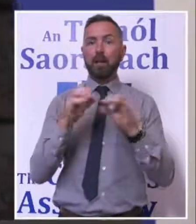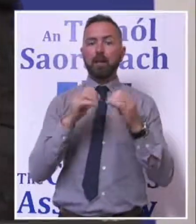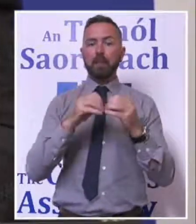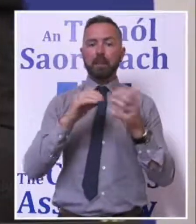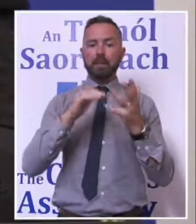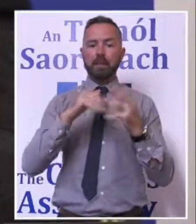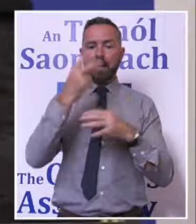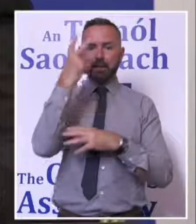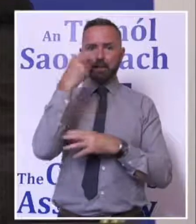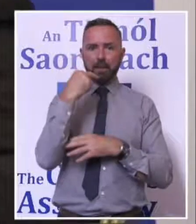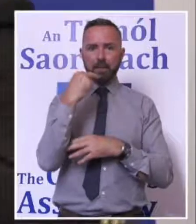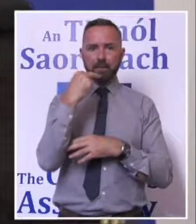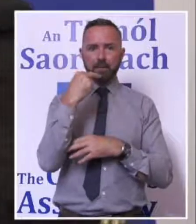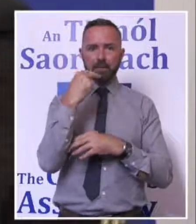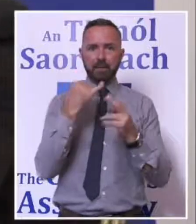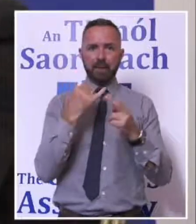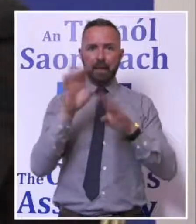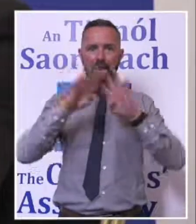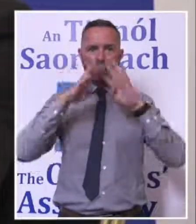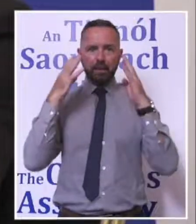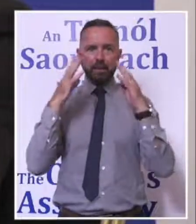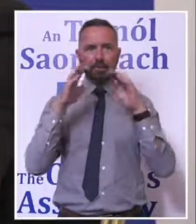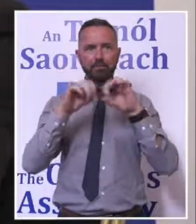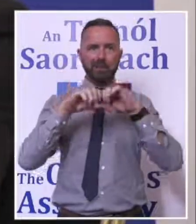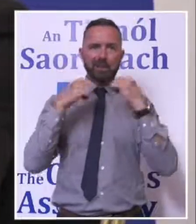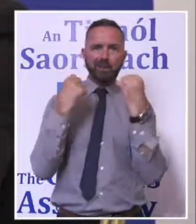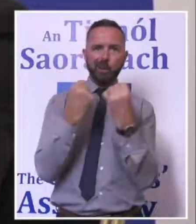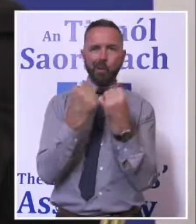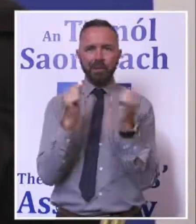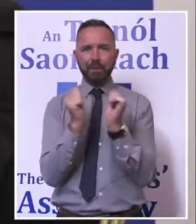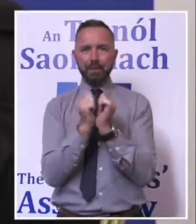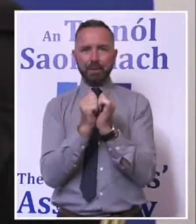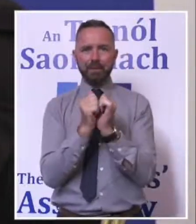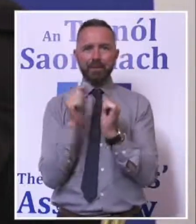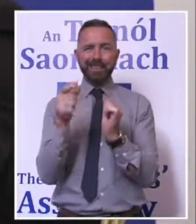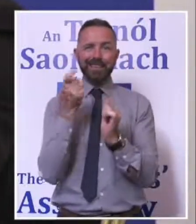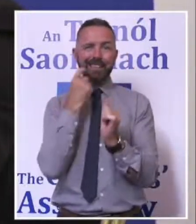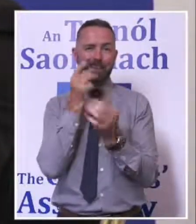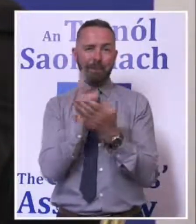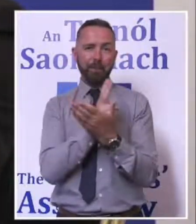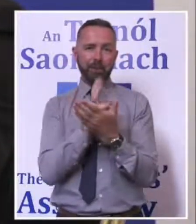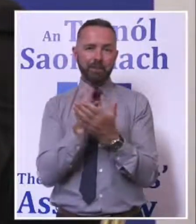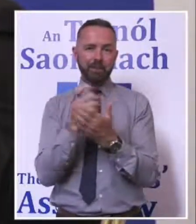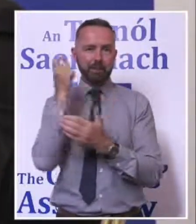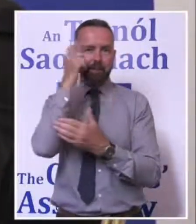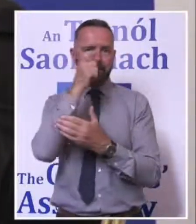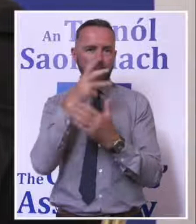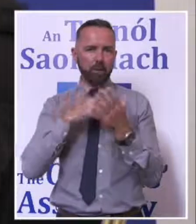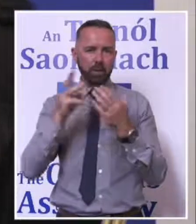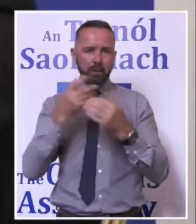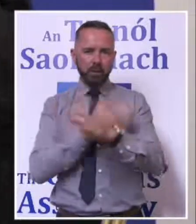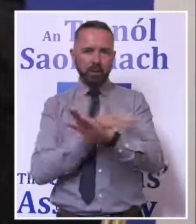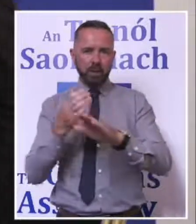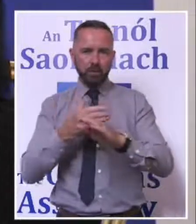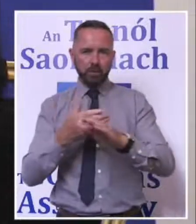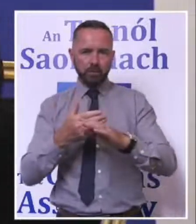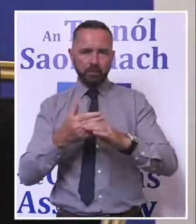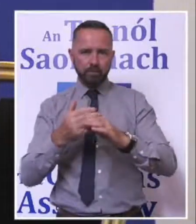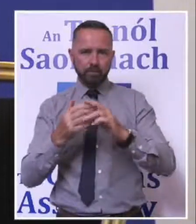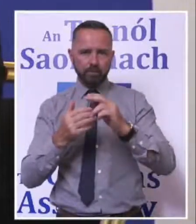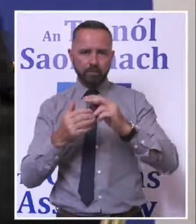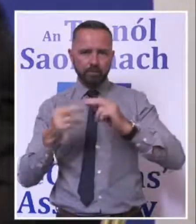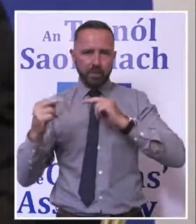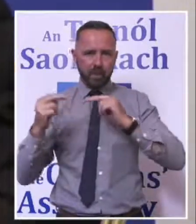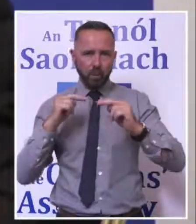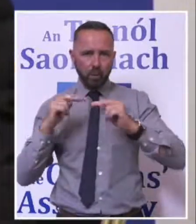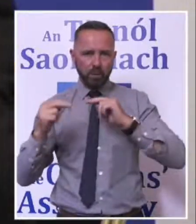night in our social gathering, that I think this is the easy bit. The hard bit now comes when you begin to articulate some of those